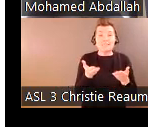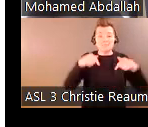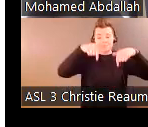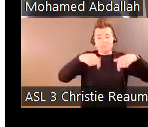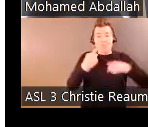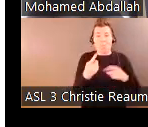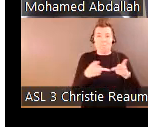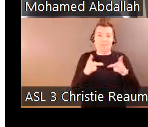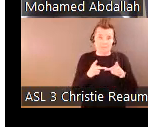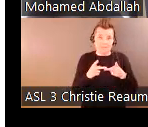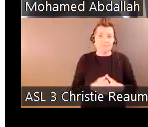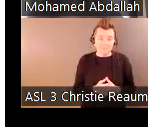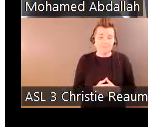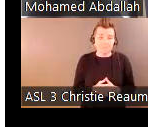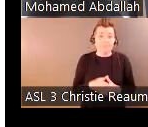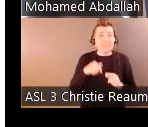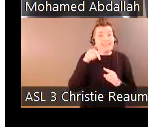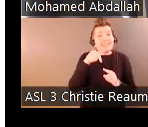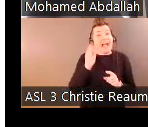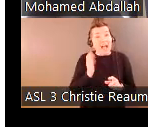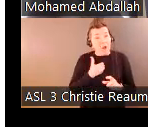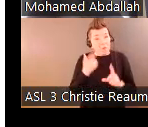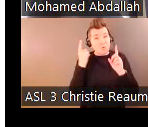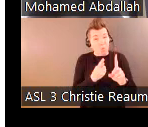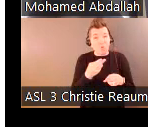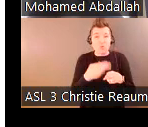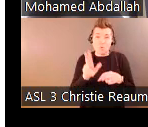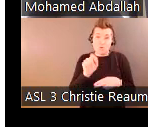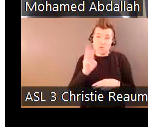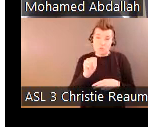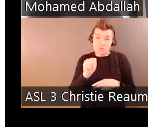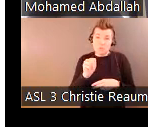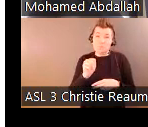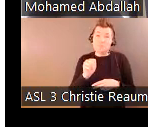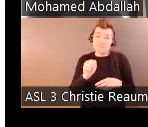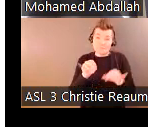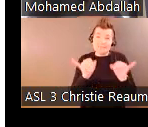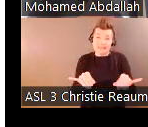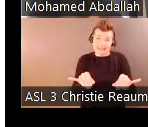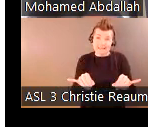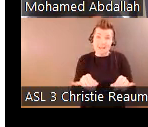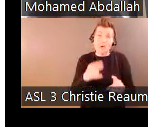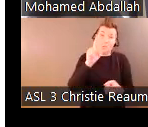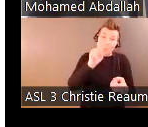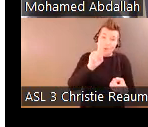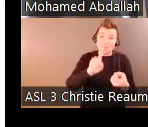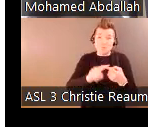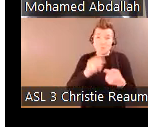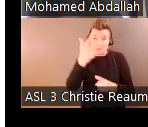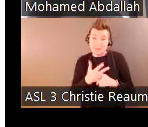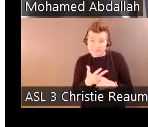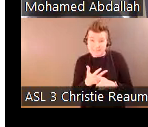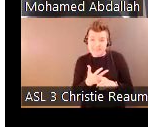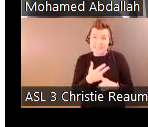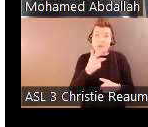This is meant to be for short-term stay only, from 1 to 3 months. After 1 month, there will be different